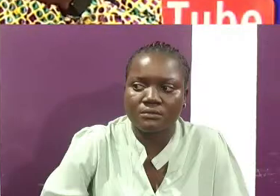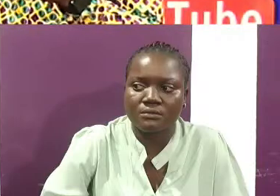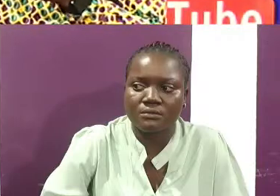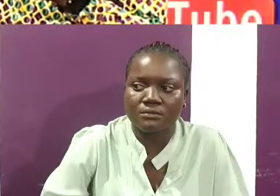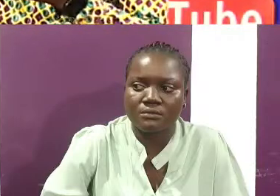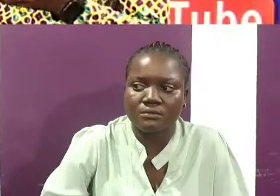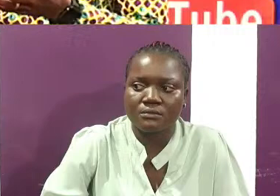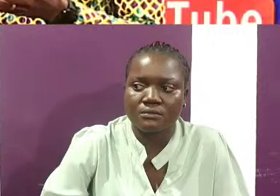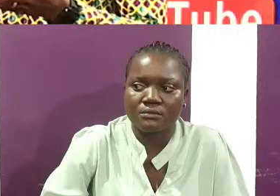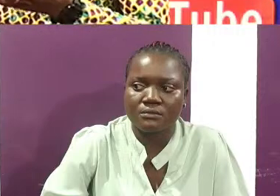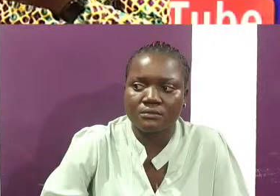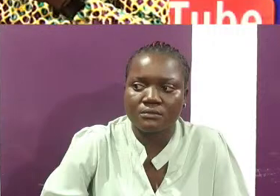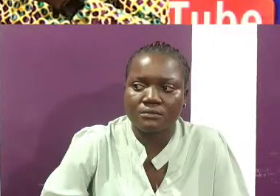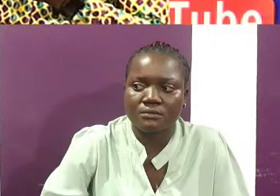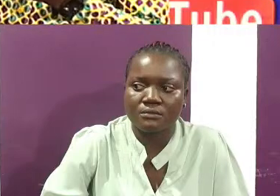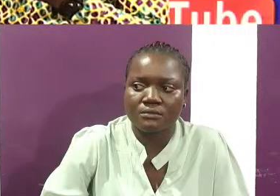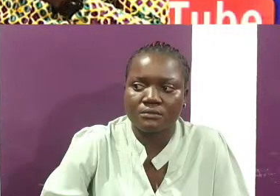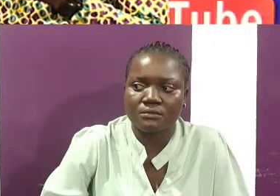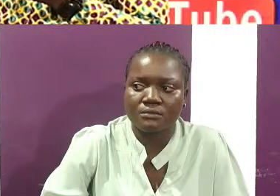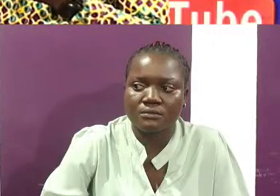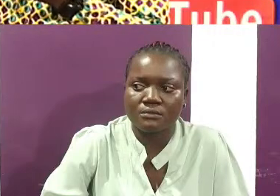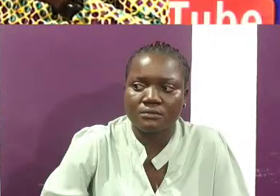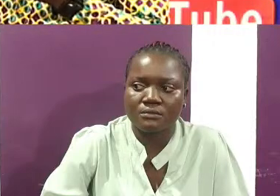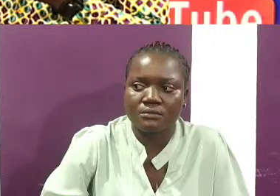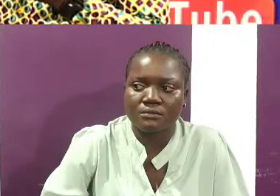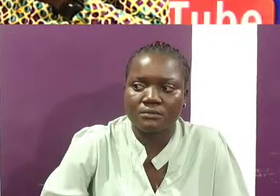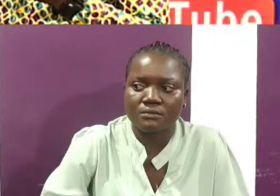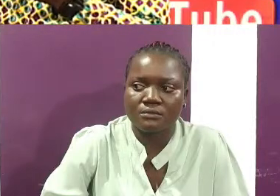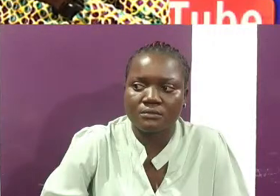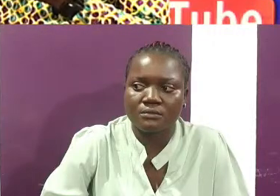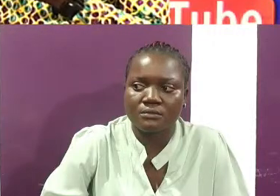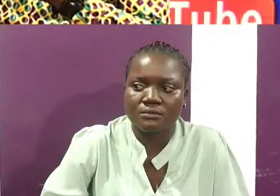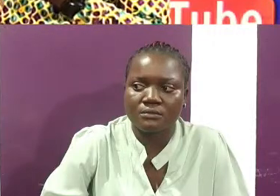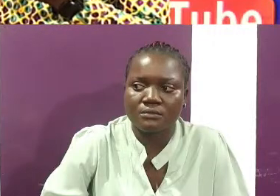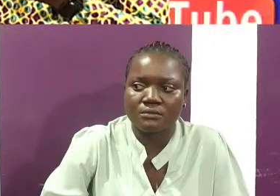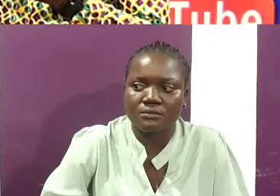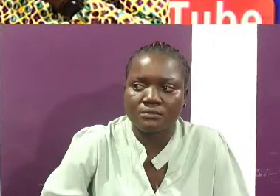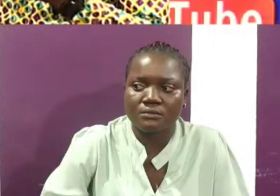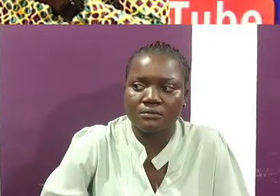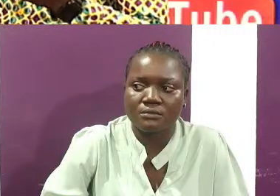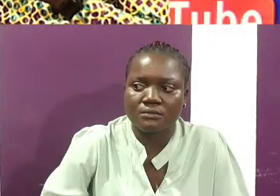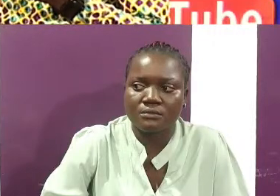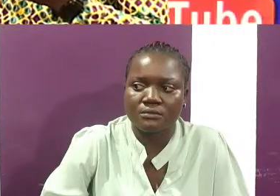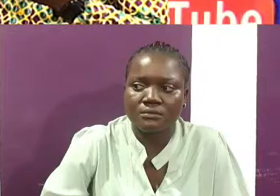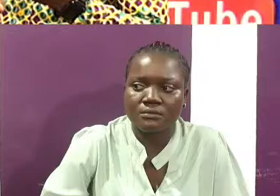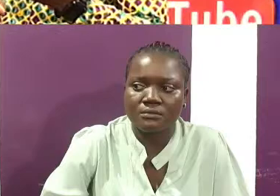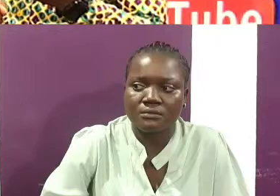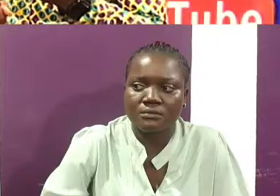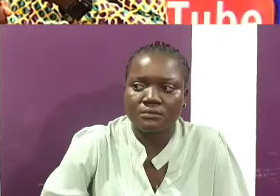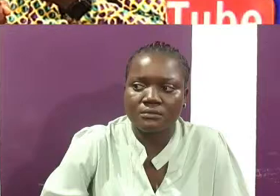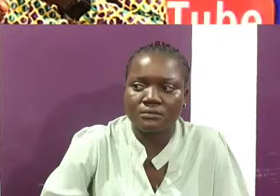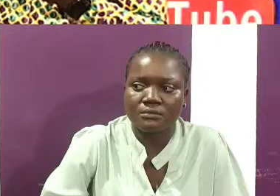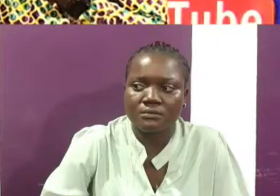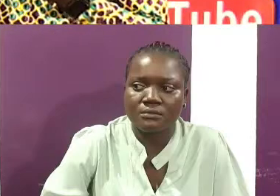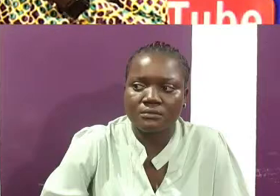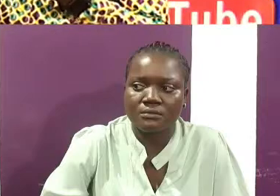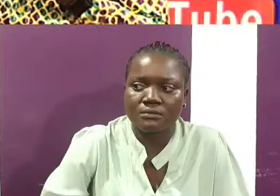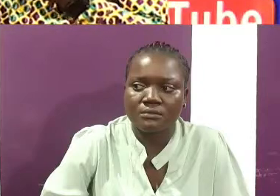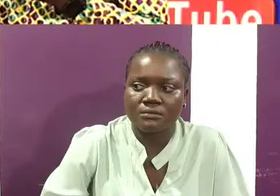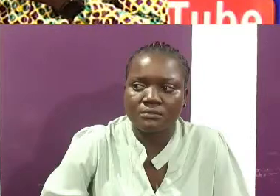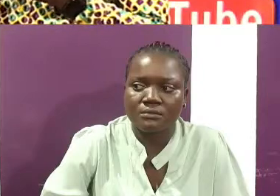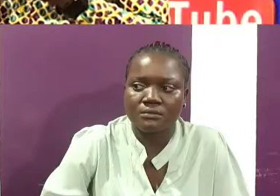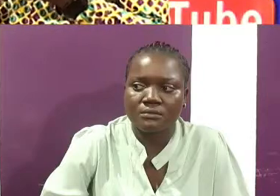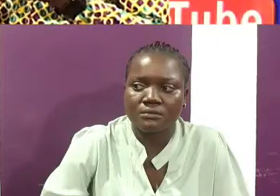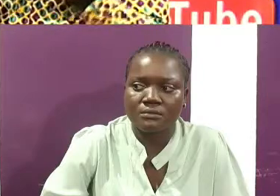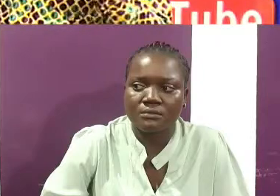ka ya first day no ye kasai e fa the glorious church as seen by the prophets se ni e din